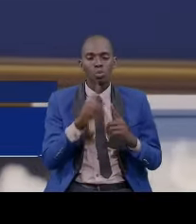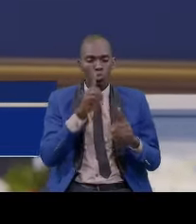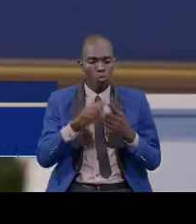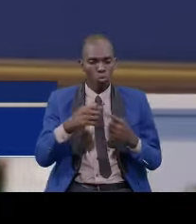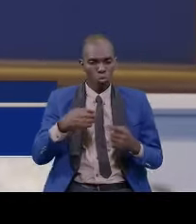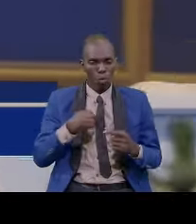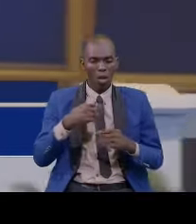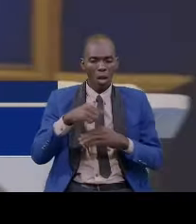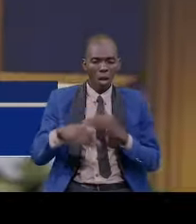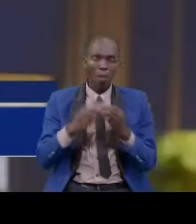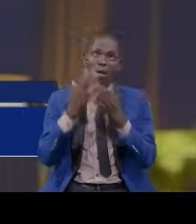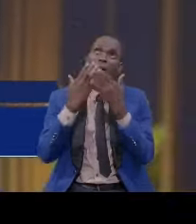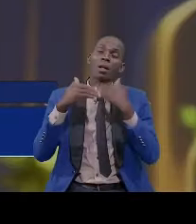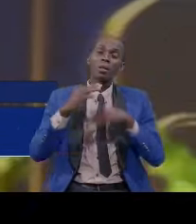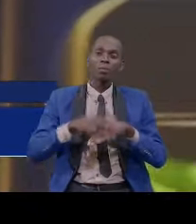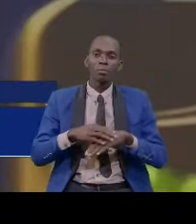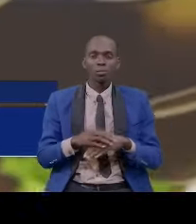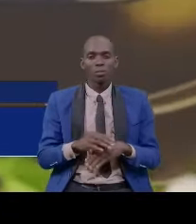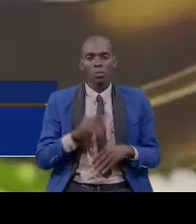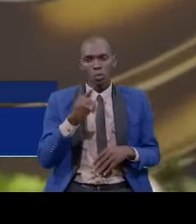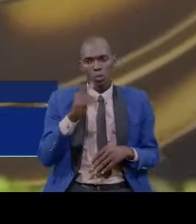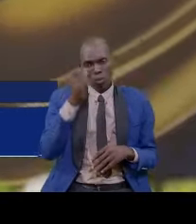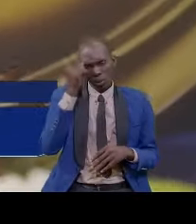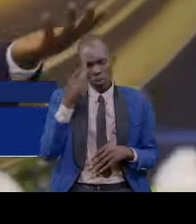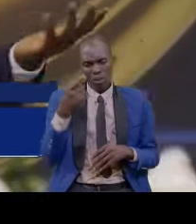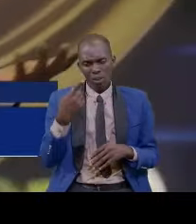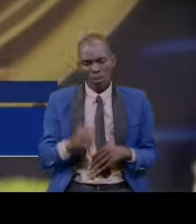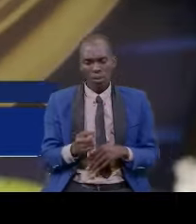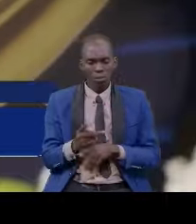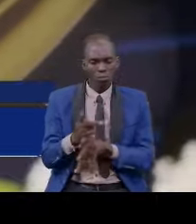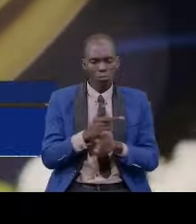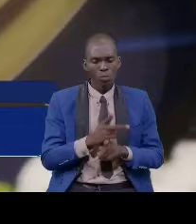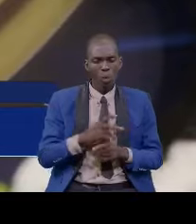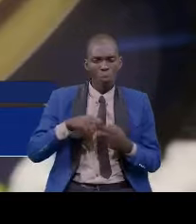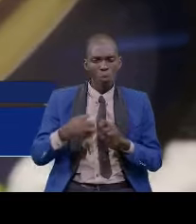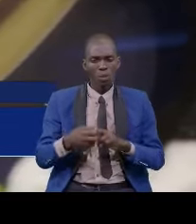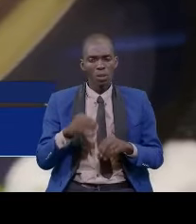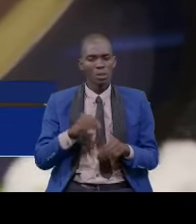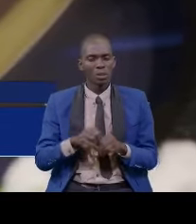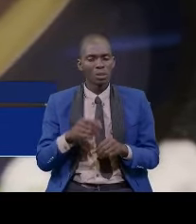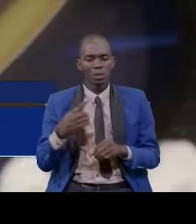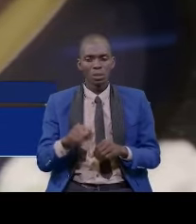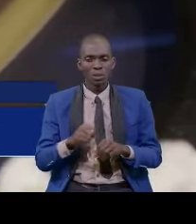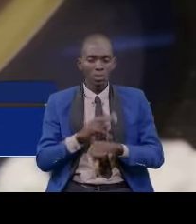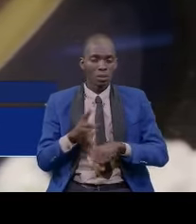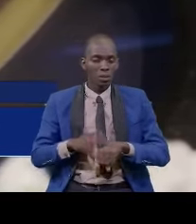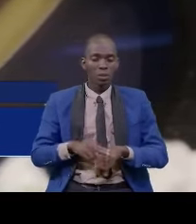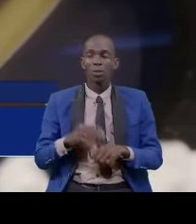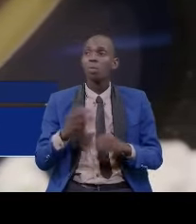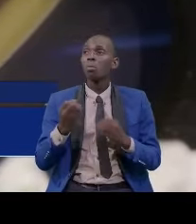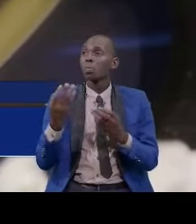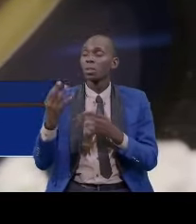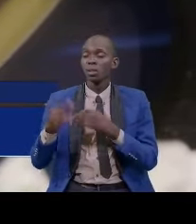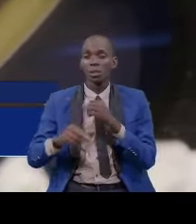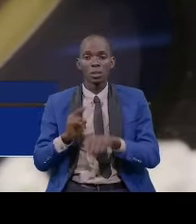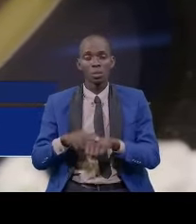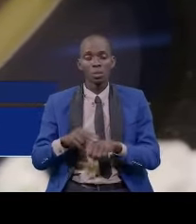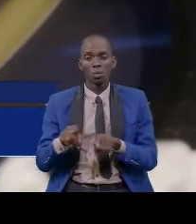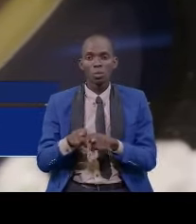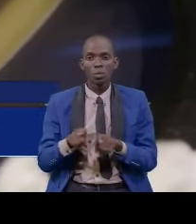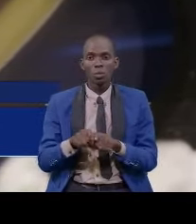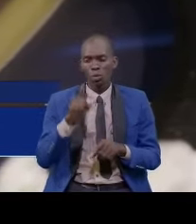And when Pastor W.F. Kumuyi made this statement during the message some weeks ago.